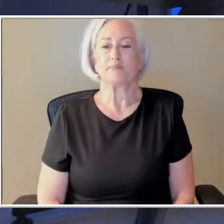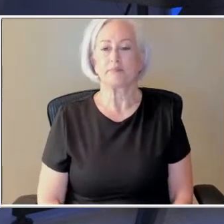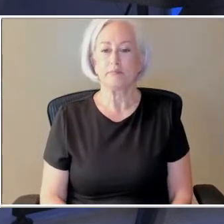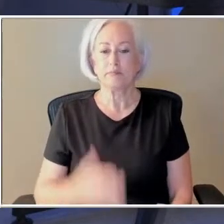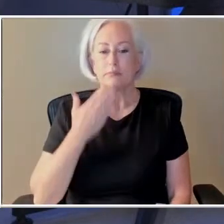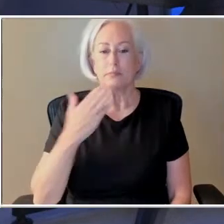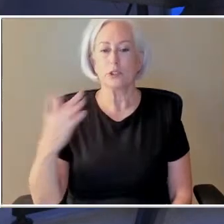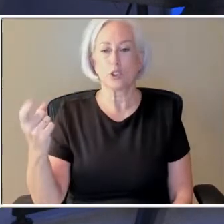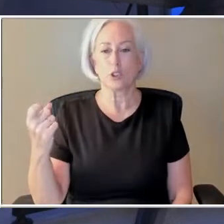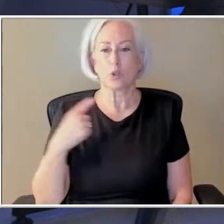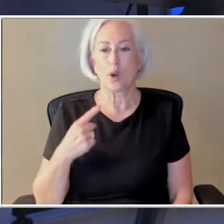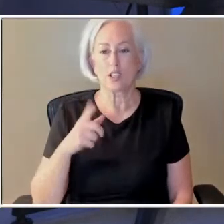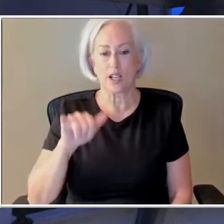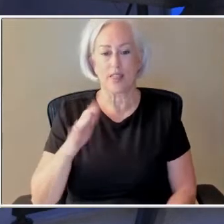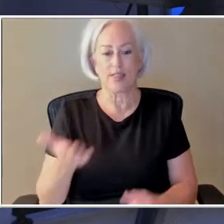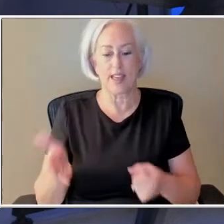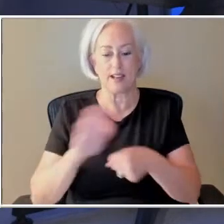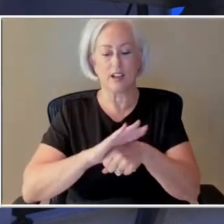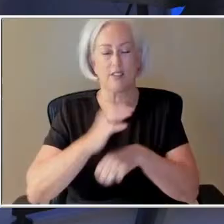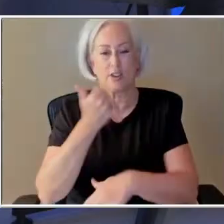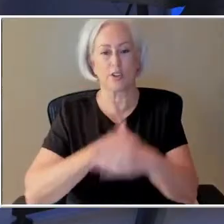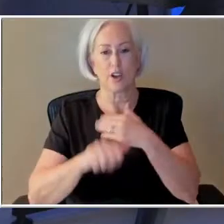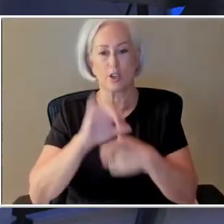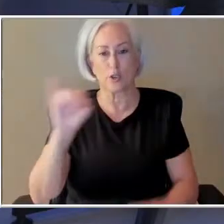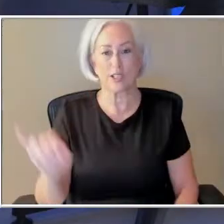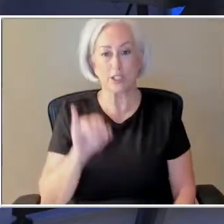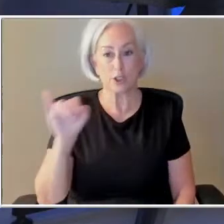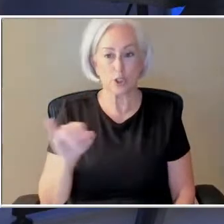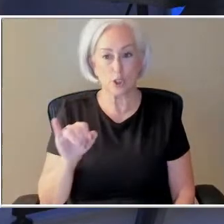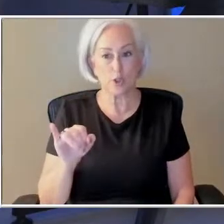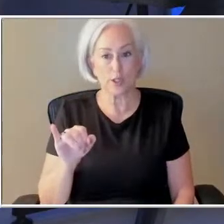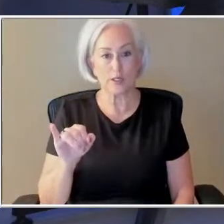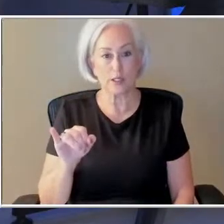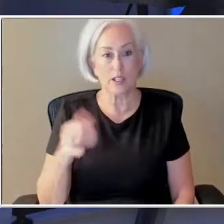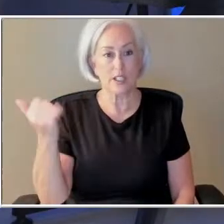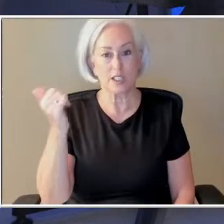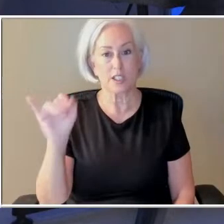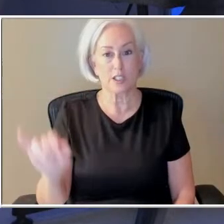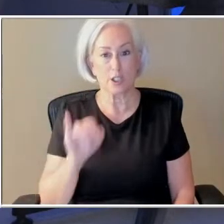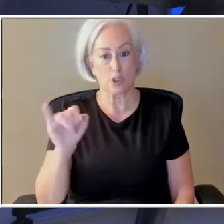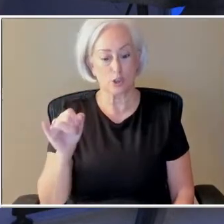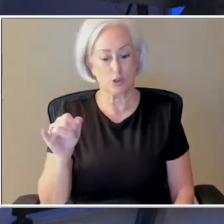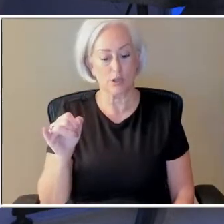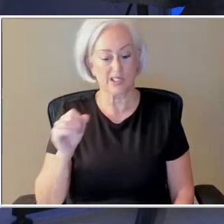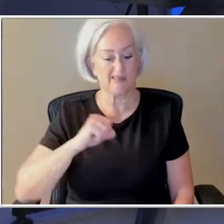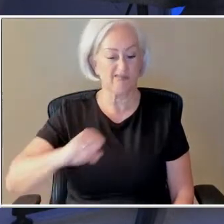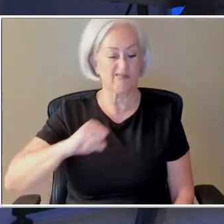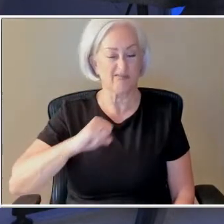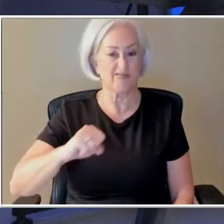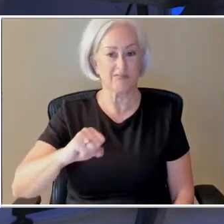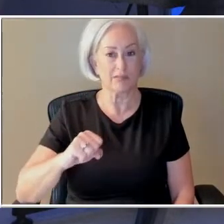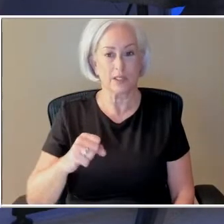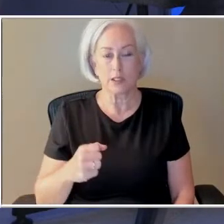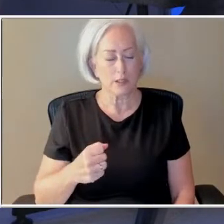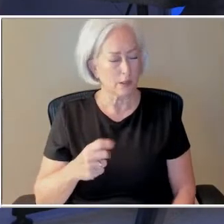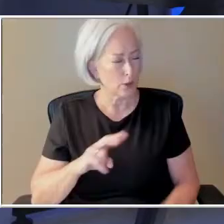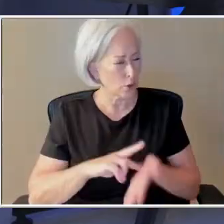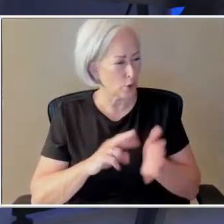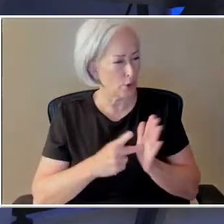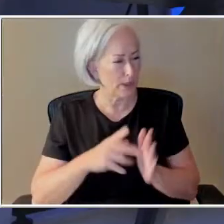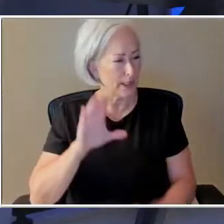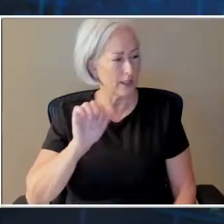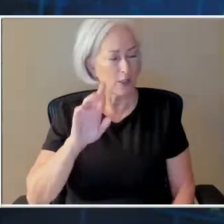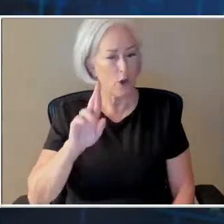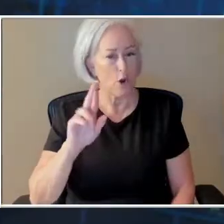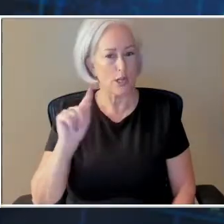this covered by insurance? Do you ever get pushback when it comes to insurance? You're talking about CAR T cell? CAR T or BiTE therapy?